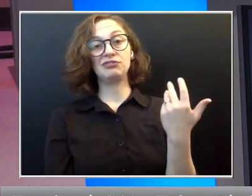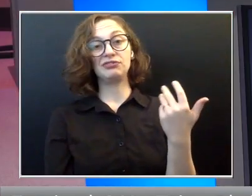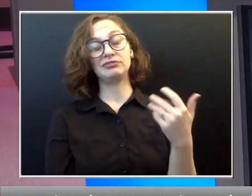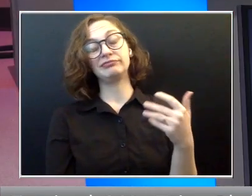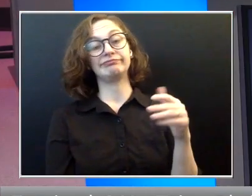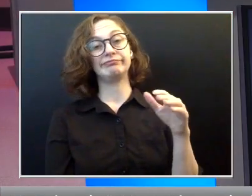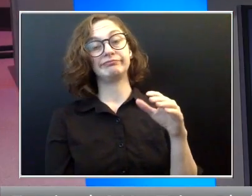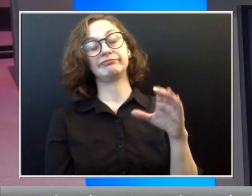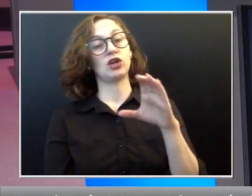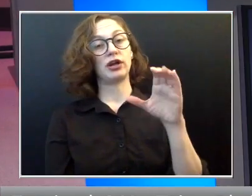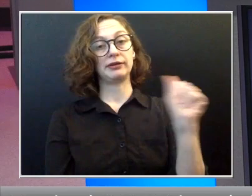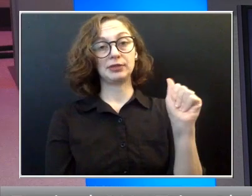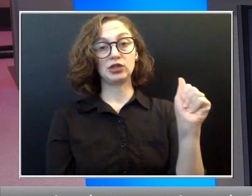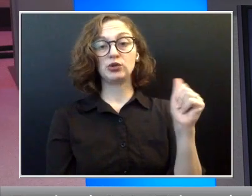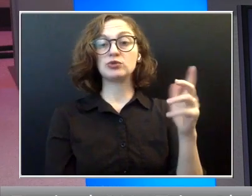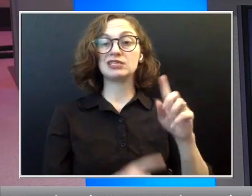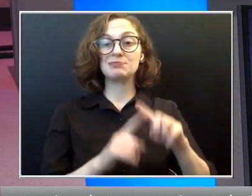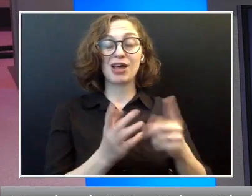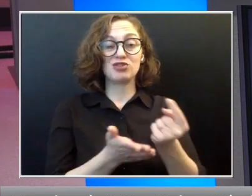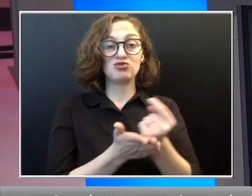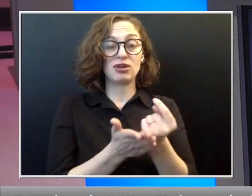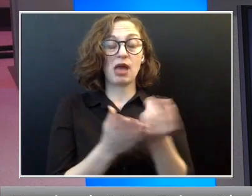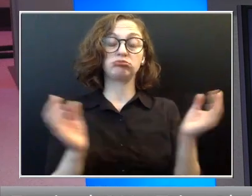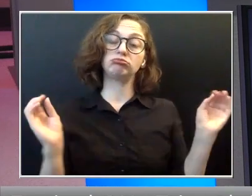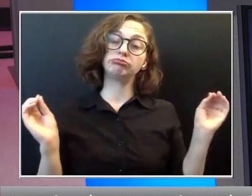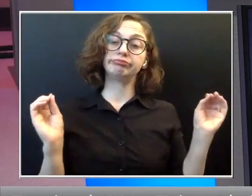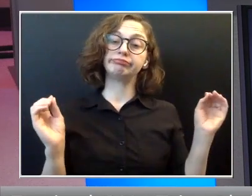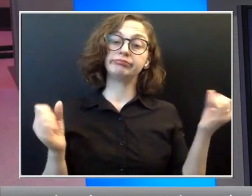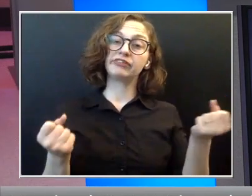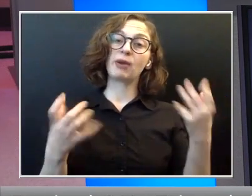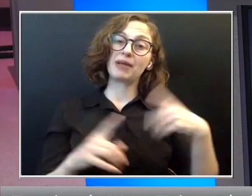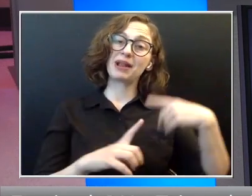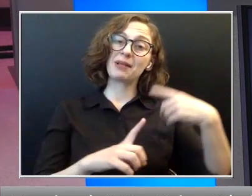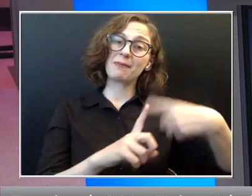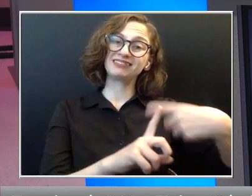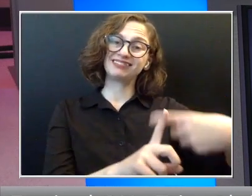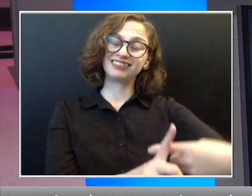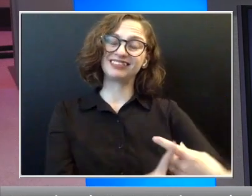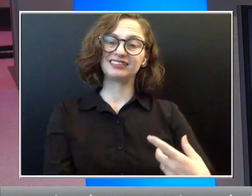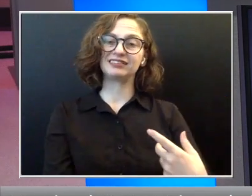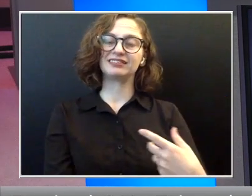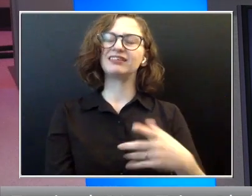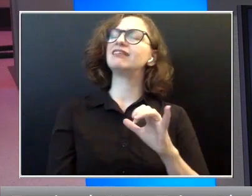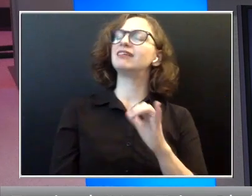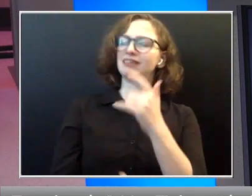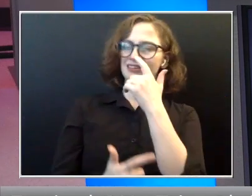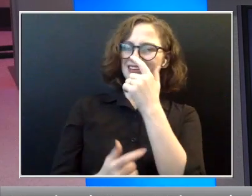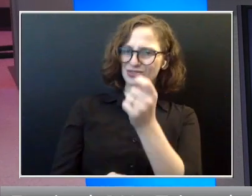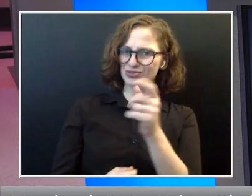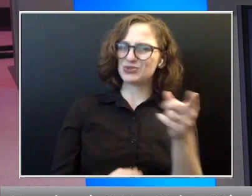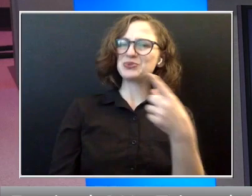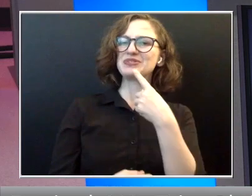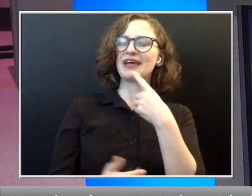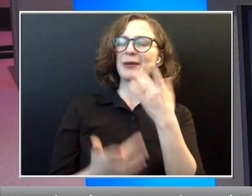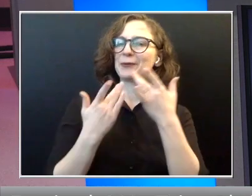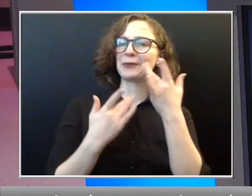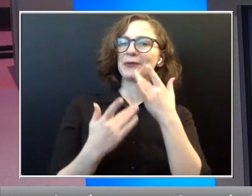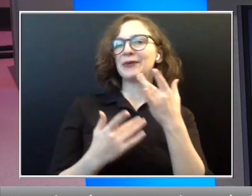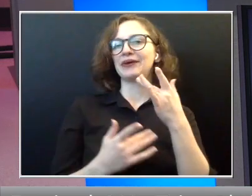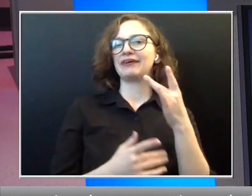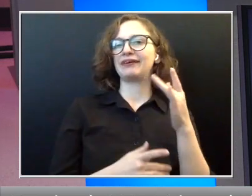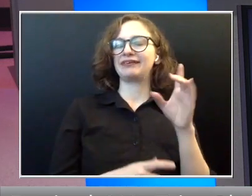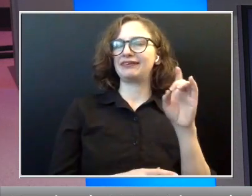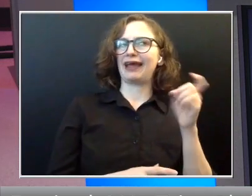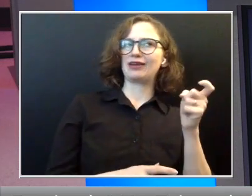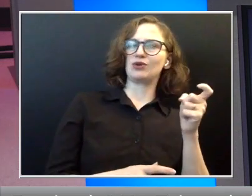to hear you talk about how there's a lack of diagnosis, because working here at the health system, I hear the word amyloidosis all the time now, and